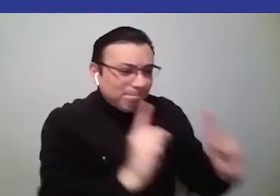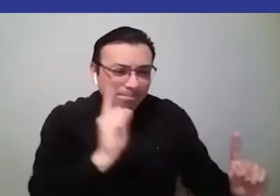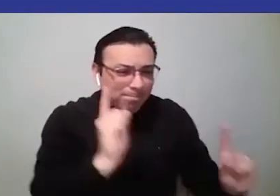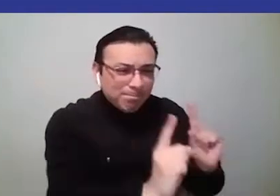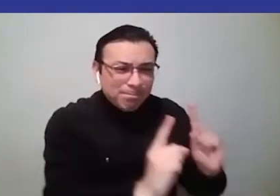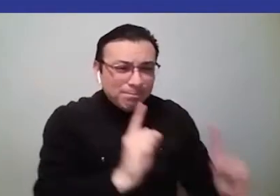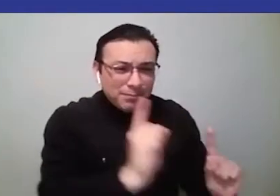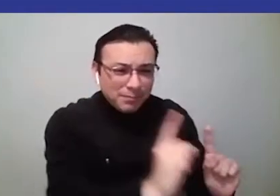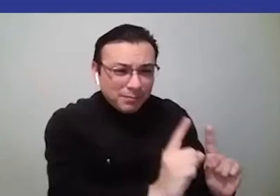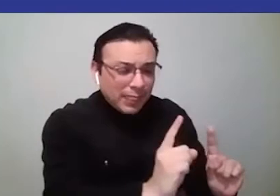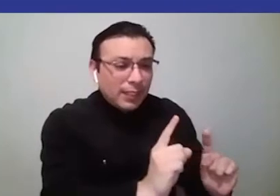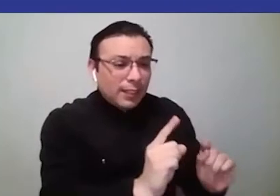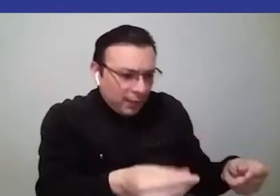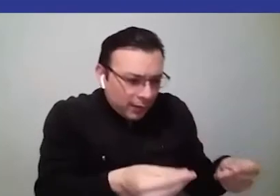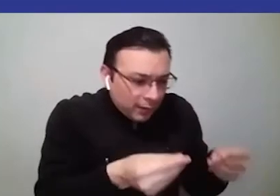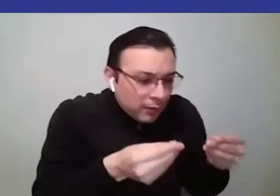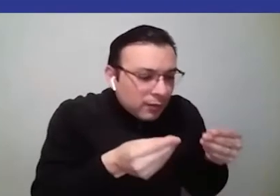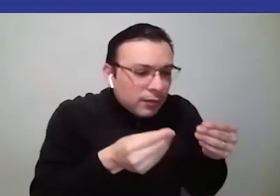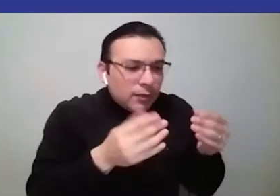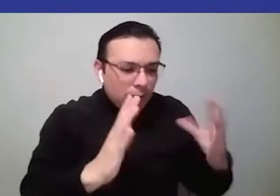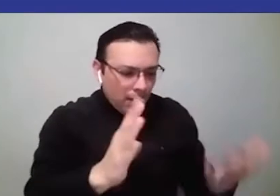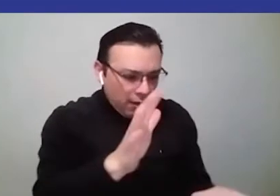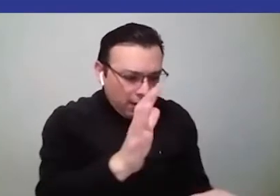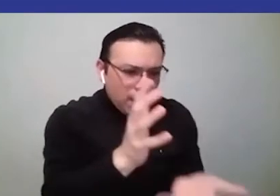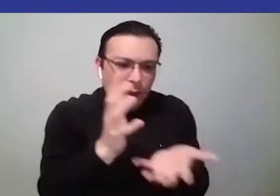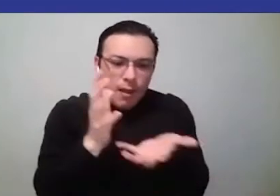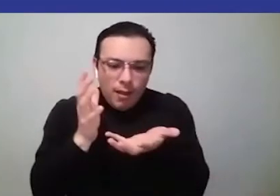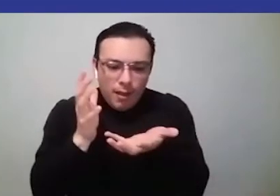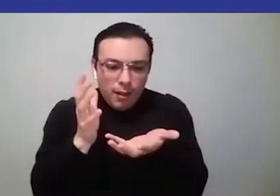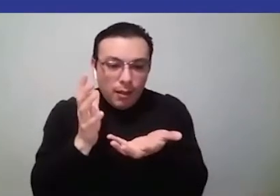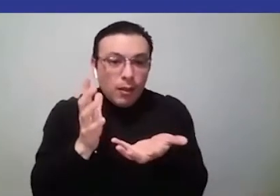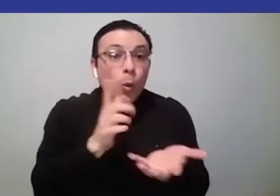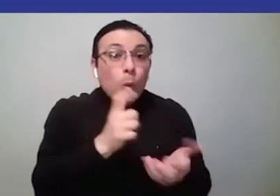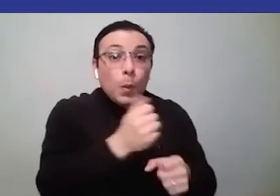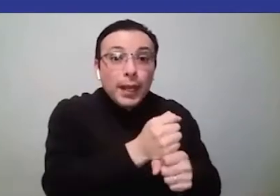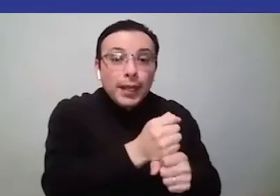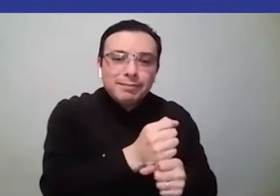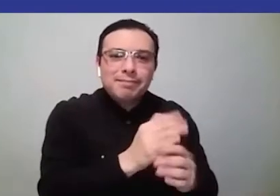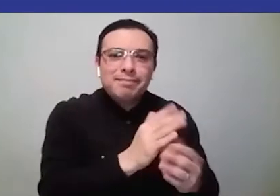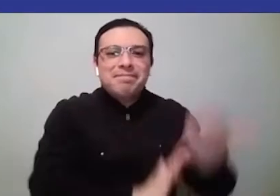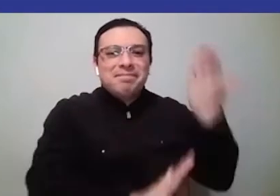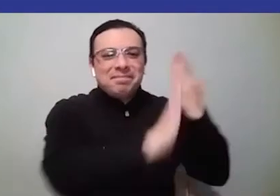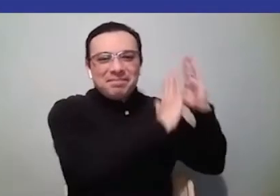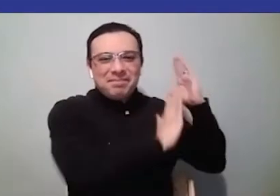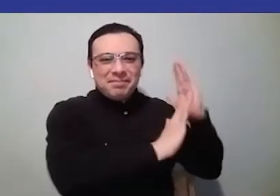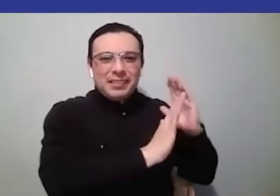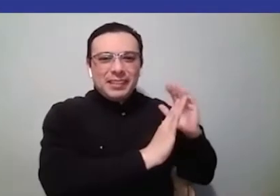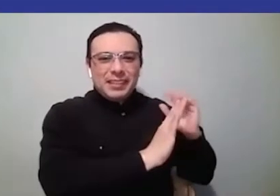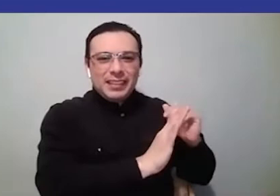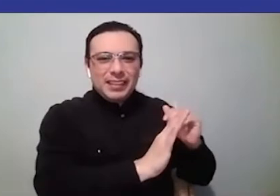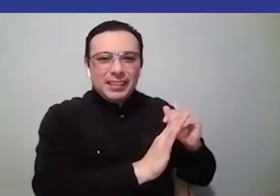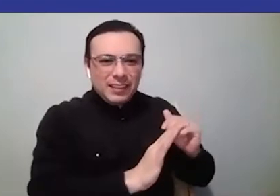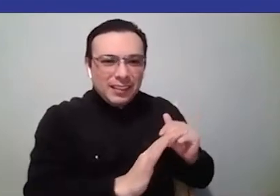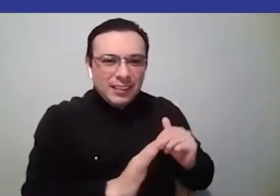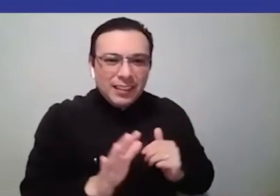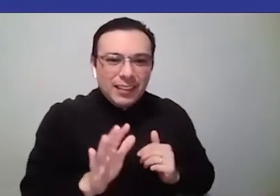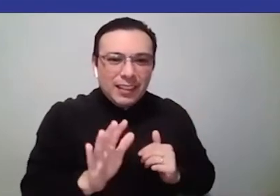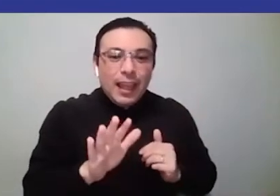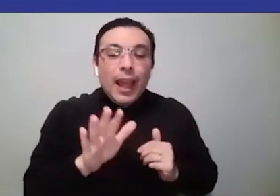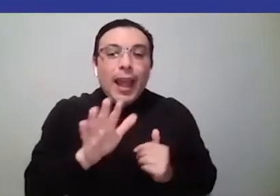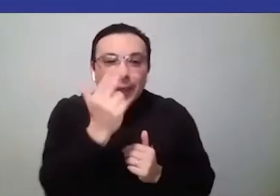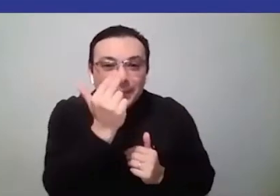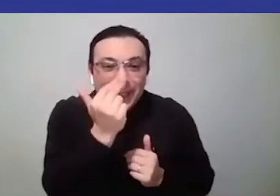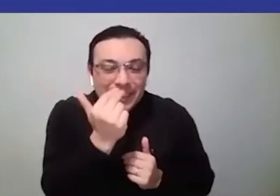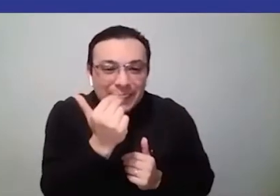the objects in the that our ancestors directly made, but also like some kids like figuring out, oh, where does a labret go on